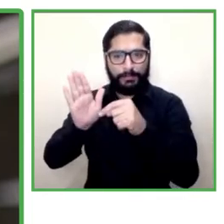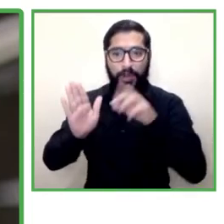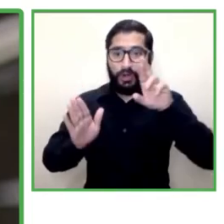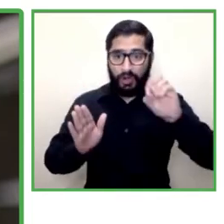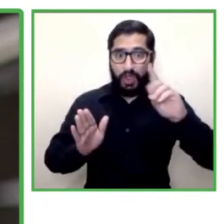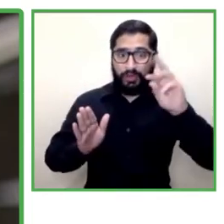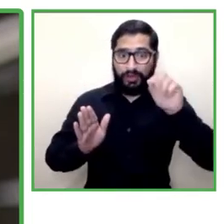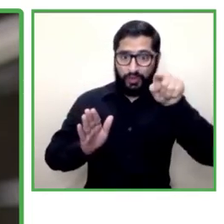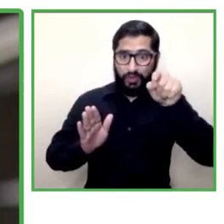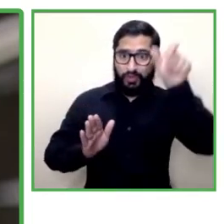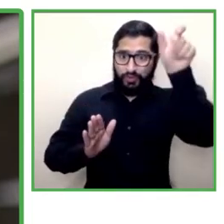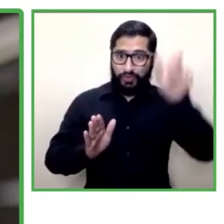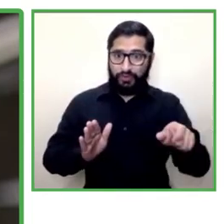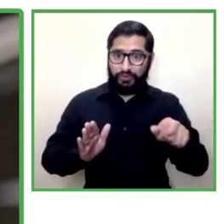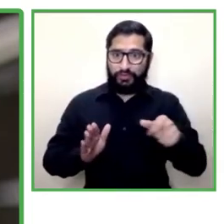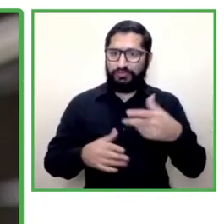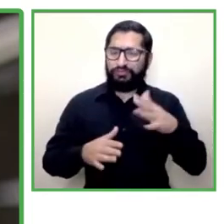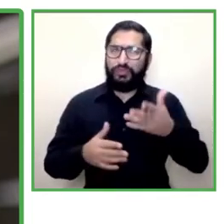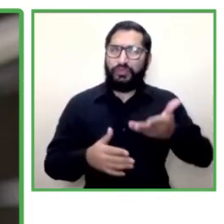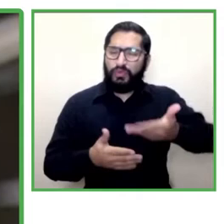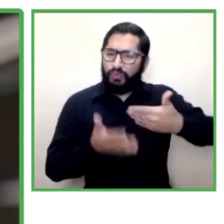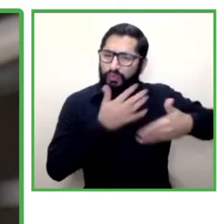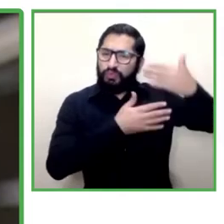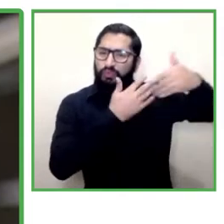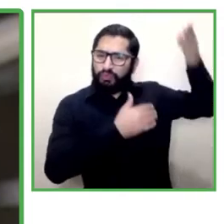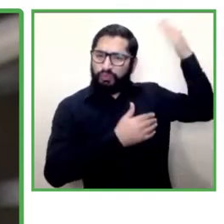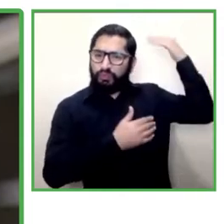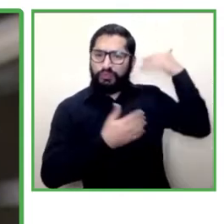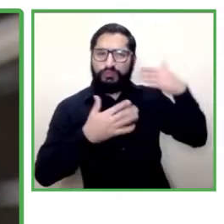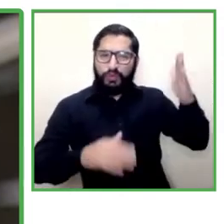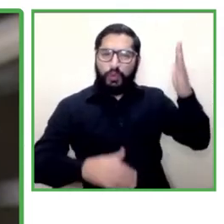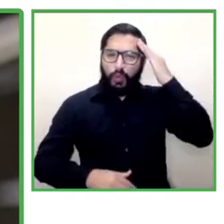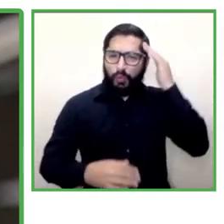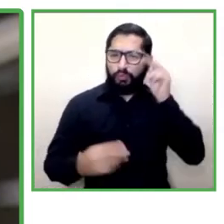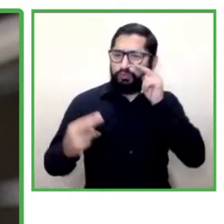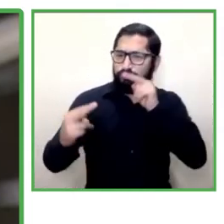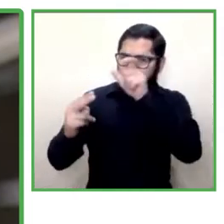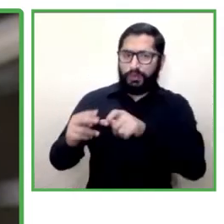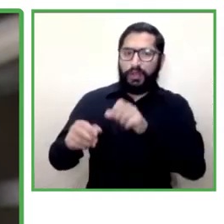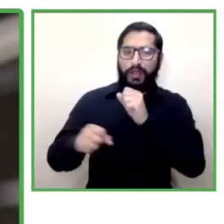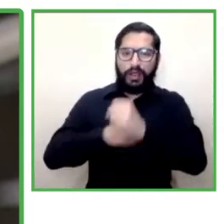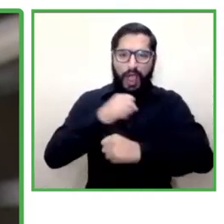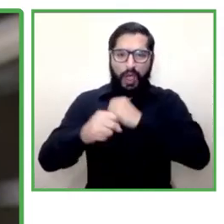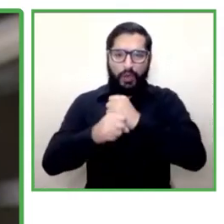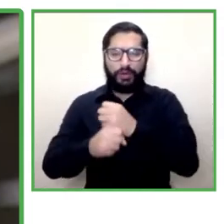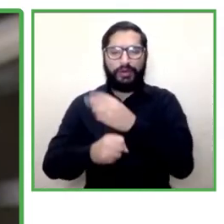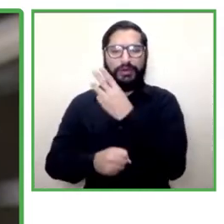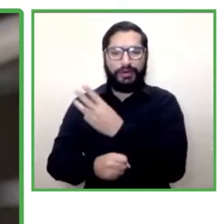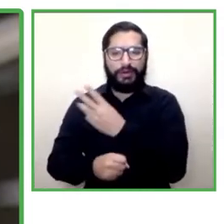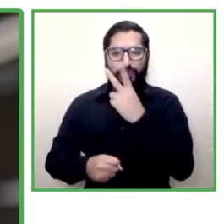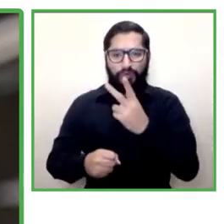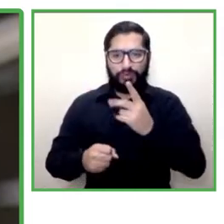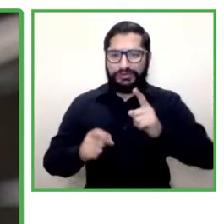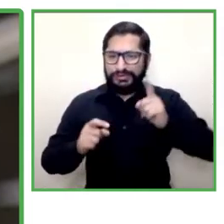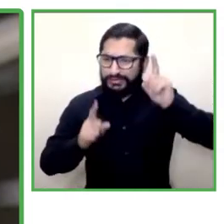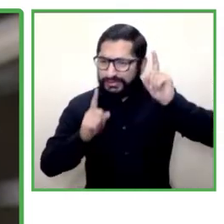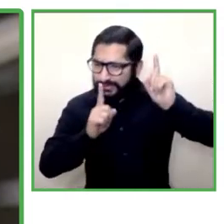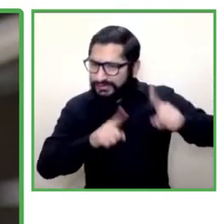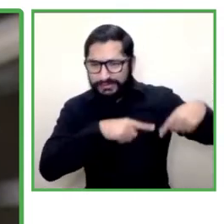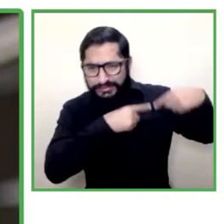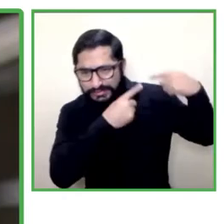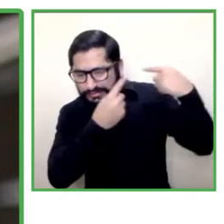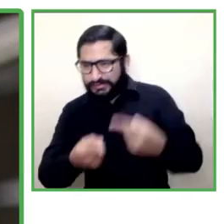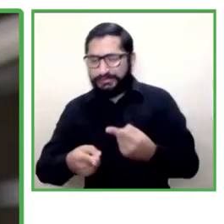When I met Rodrigo, he was 32, and he always had to go to the doctor with someone else by